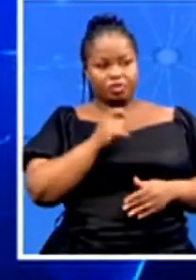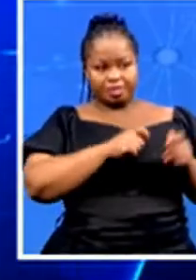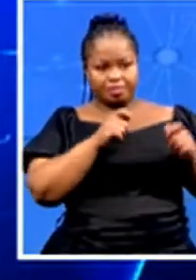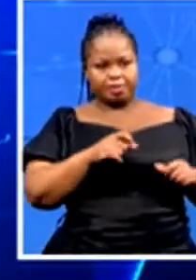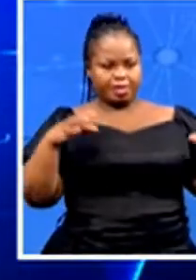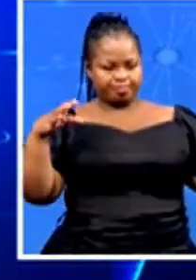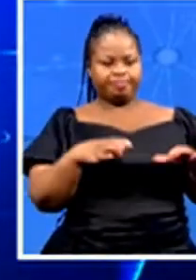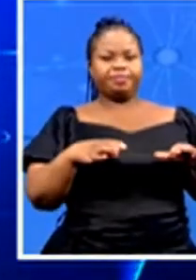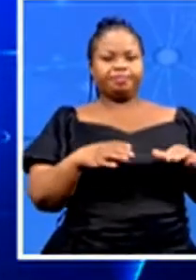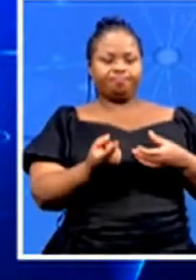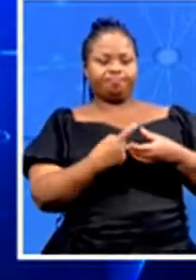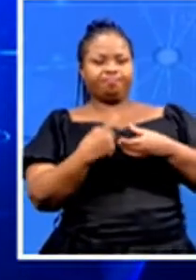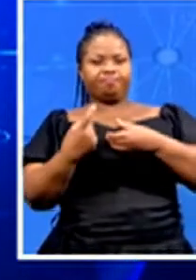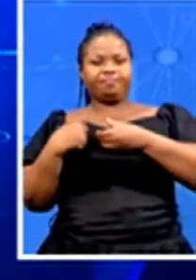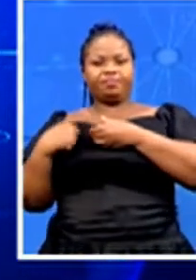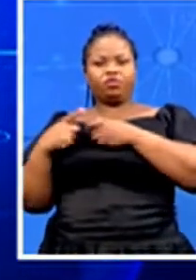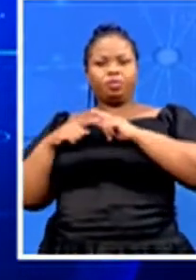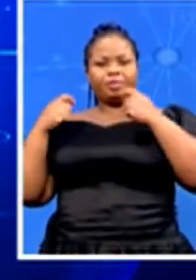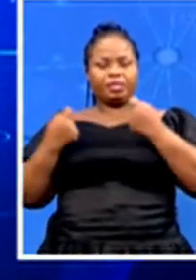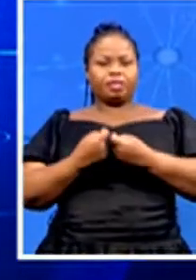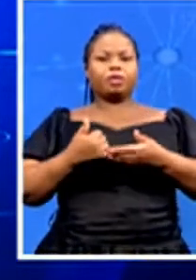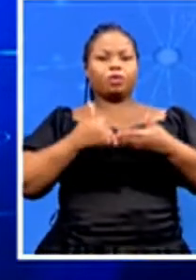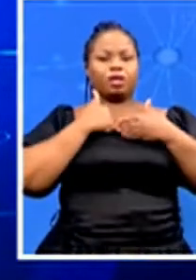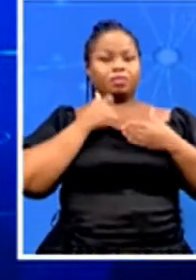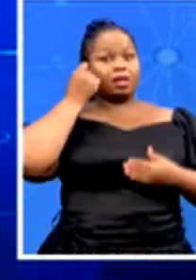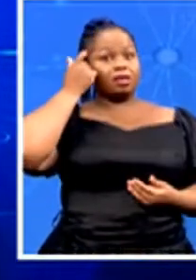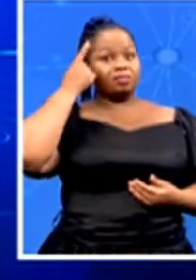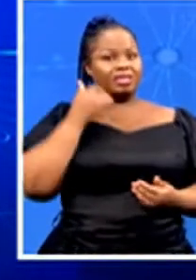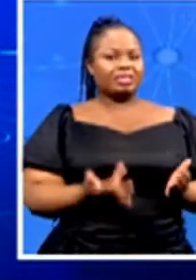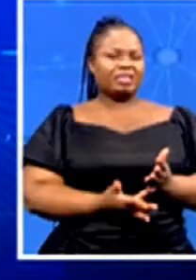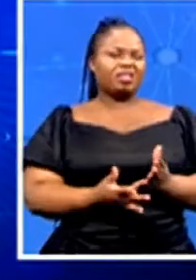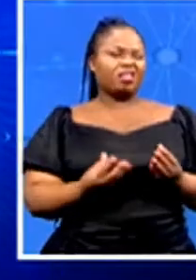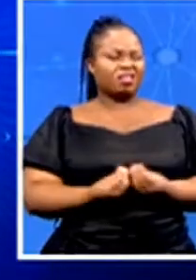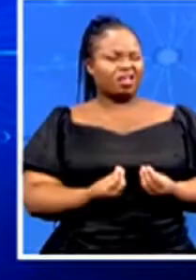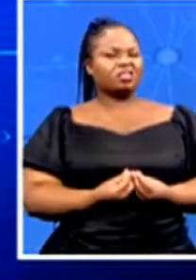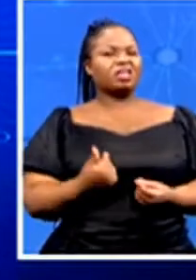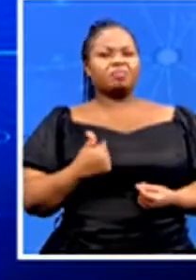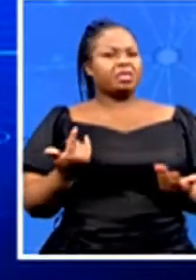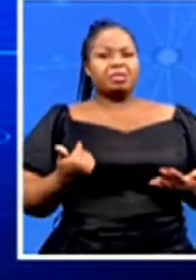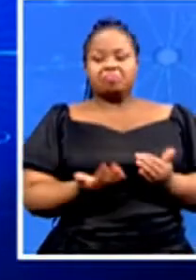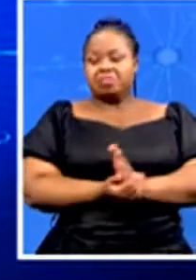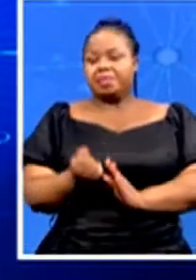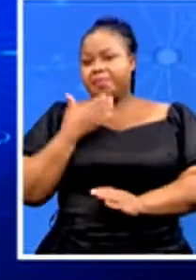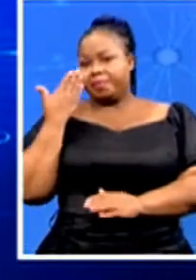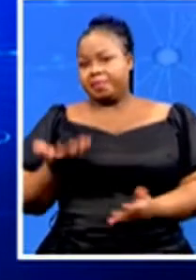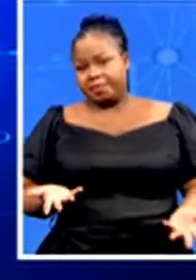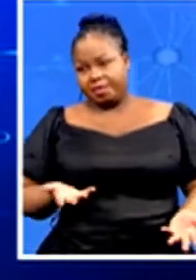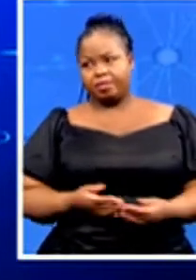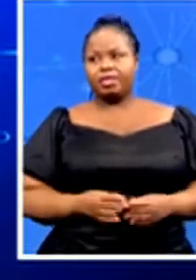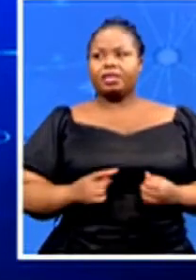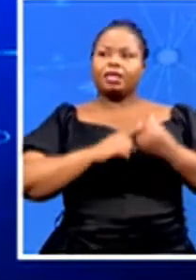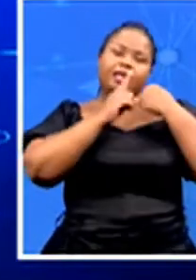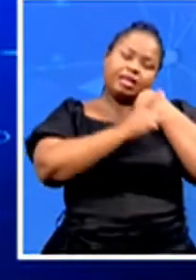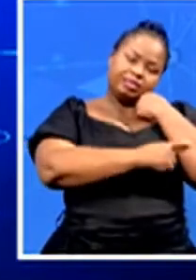to understand some of this technology and technical things that I don't have a good grasp on. Lastly, I would make sure that